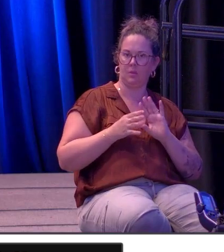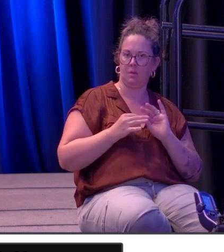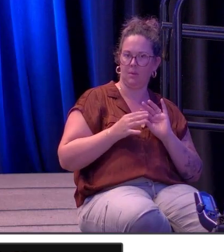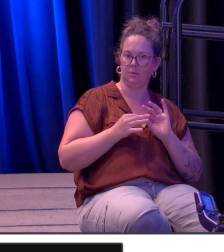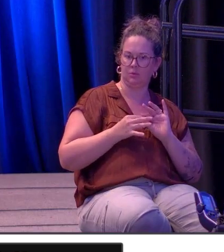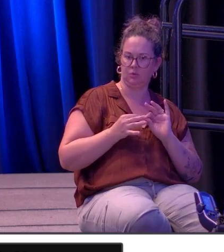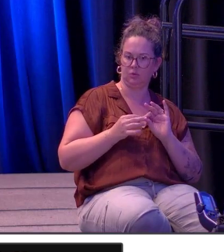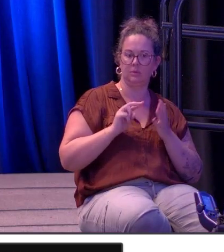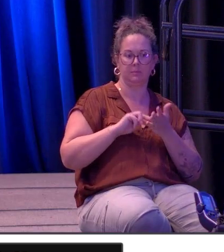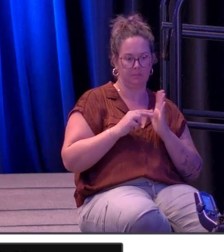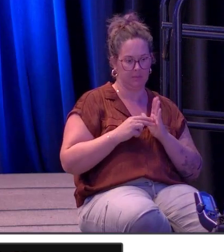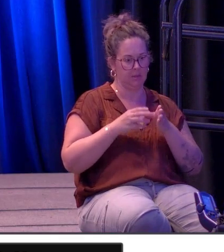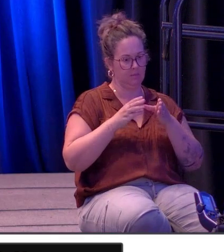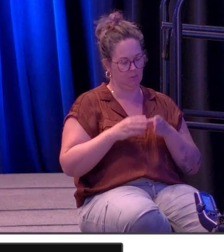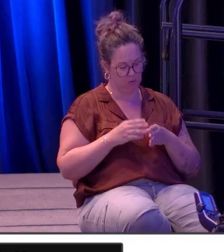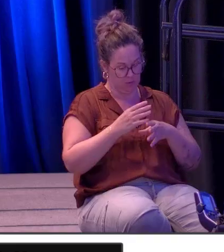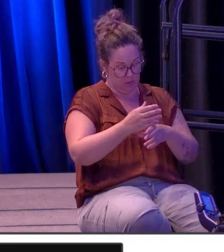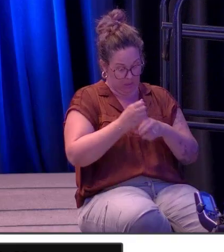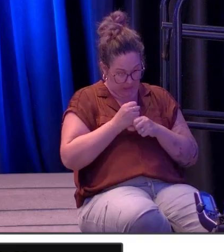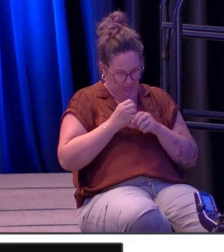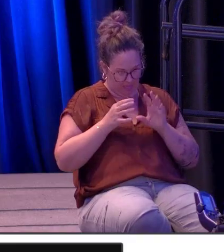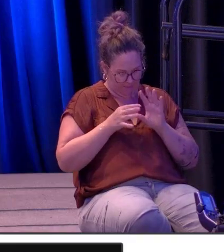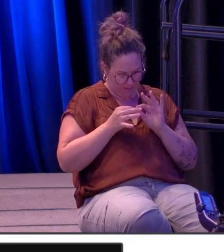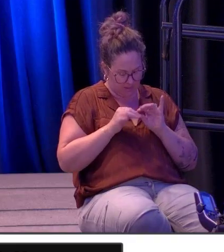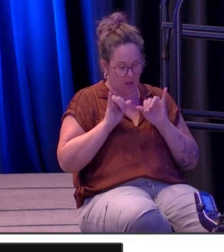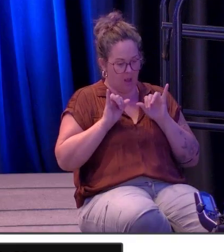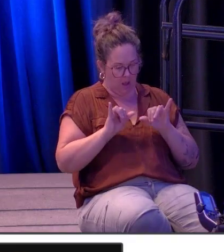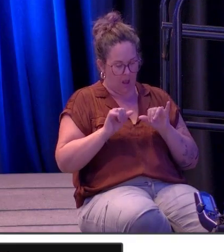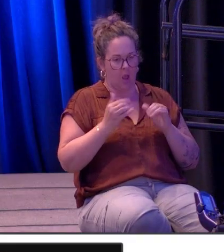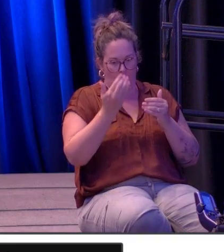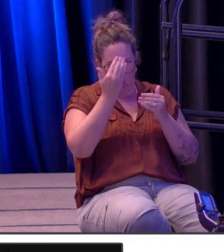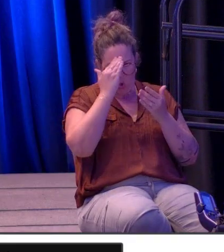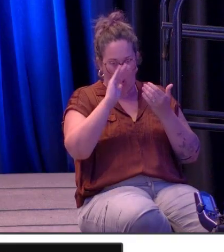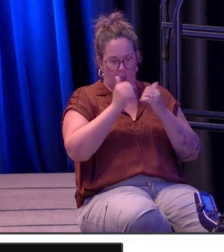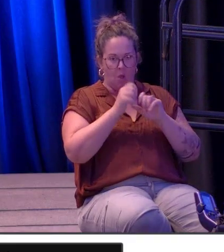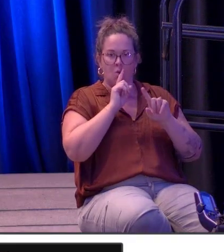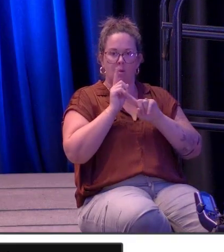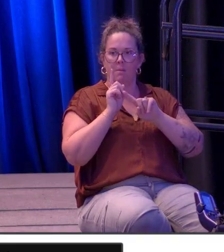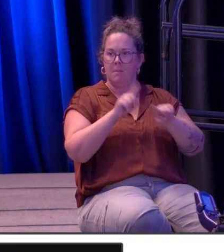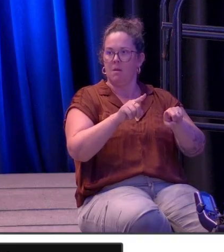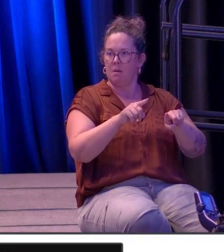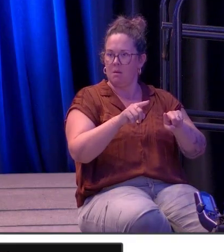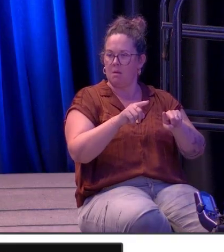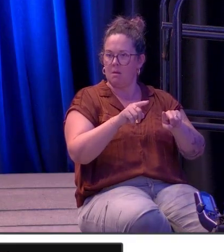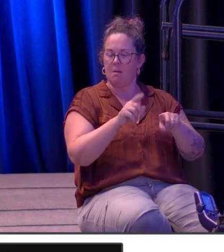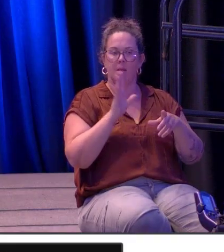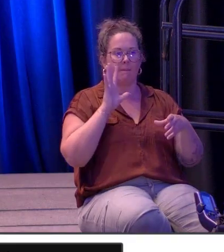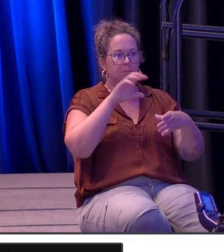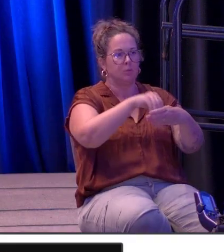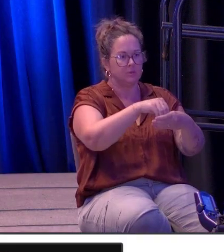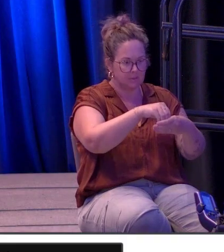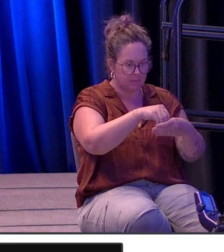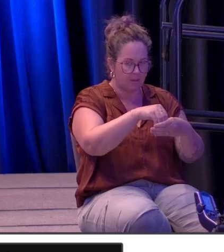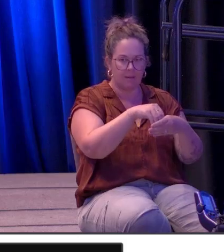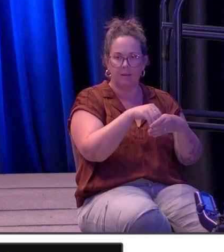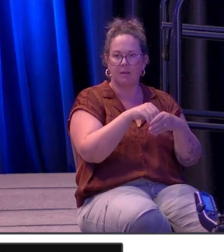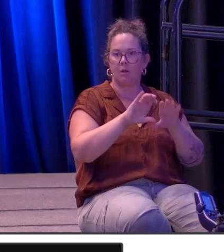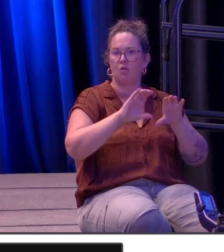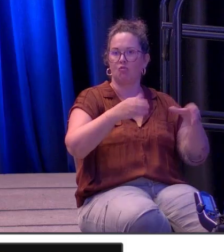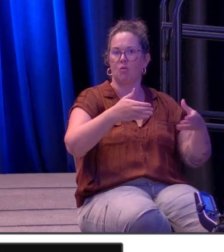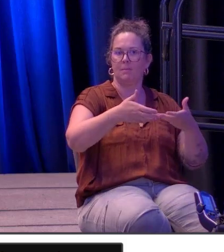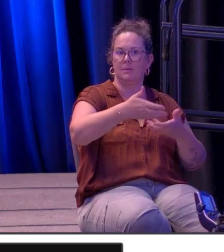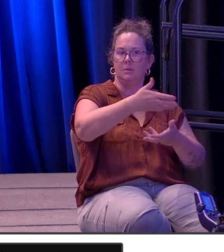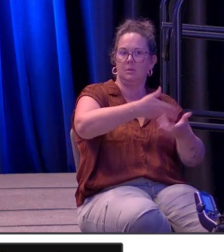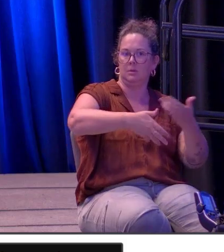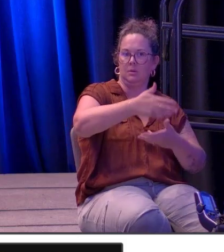allow them to actually be able to respond and actually participate within group settings because they